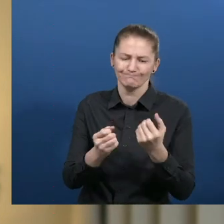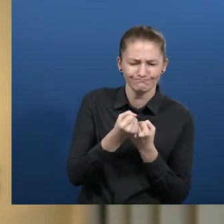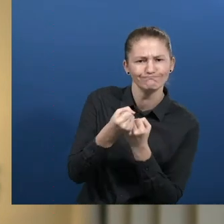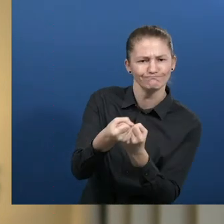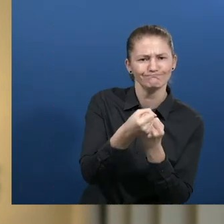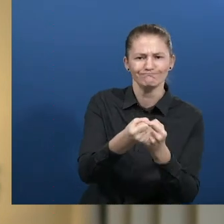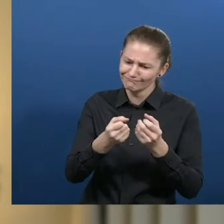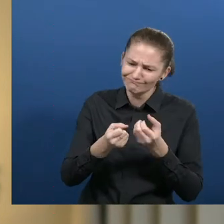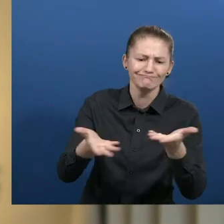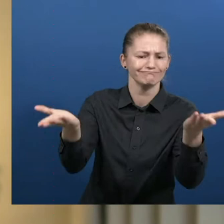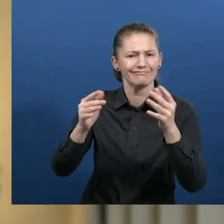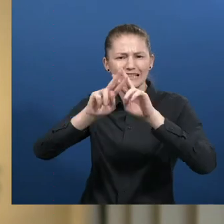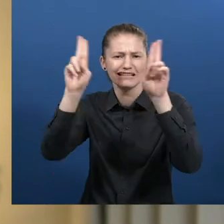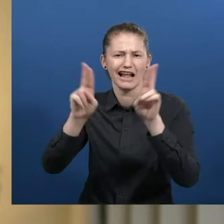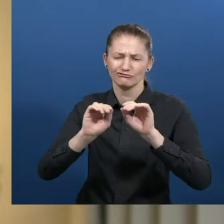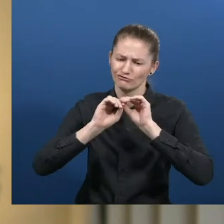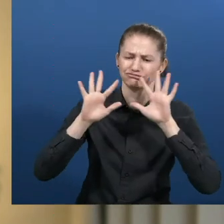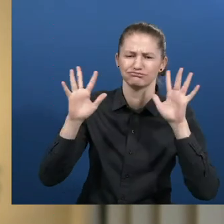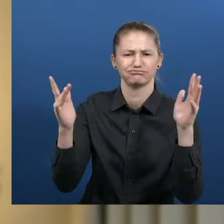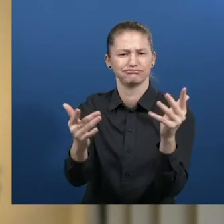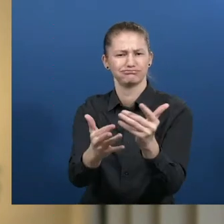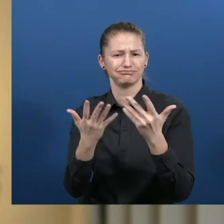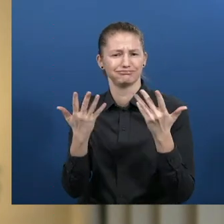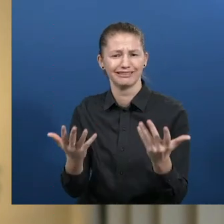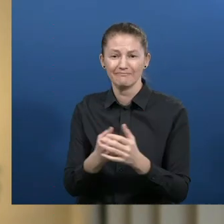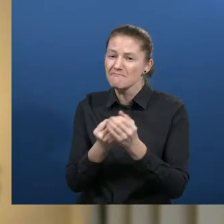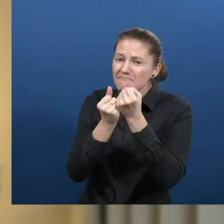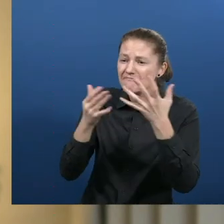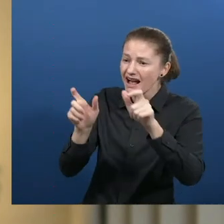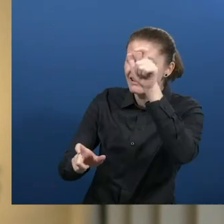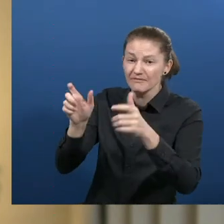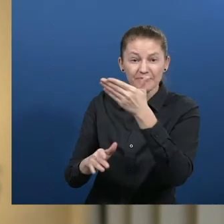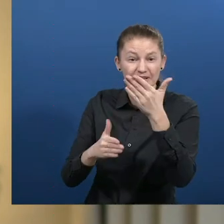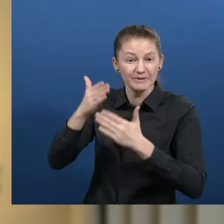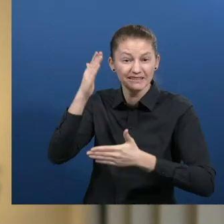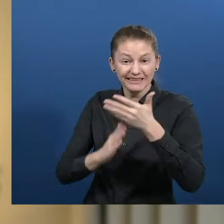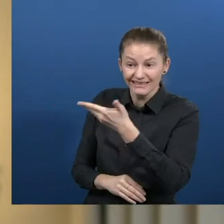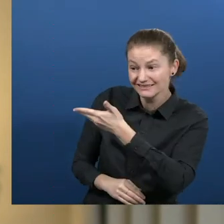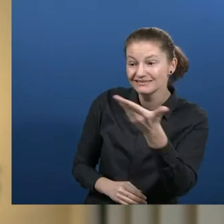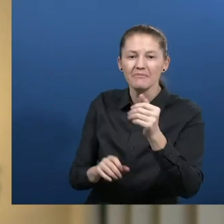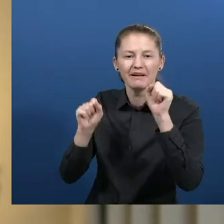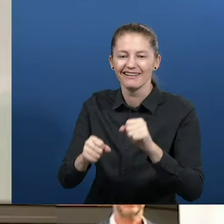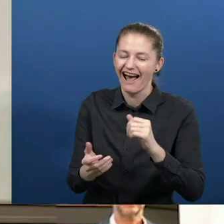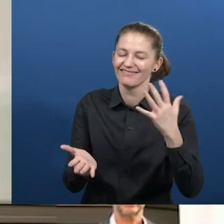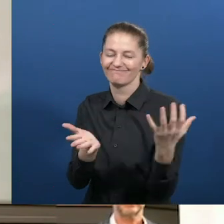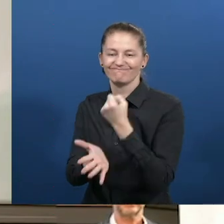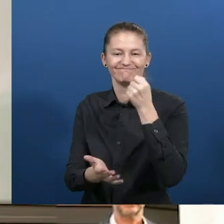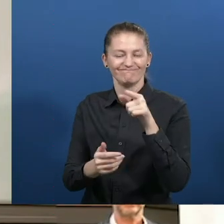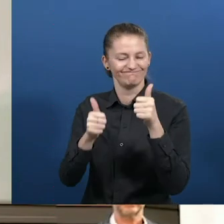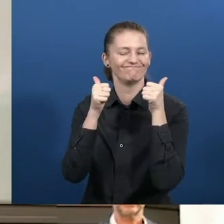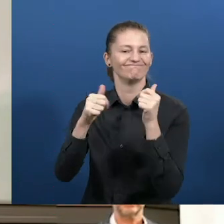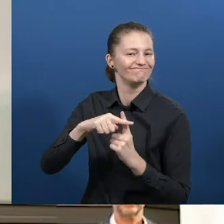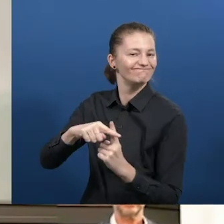their ideas so that many, many persons with disabilities have an advantage out of it.